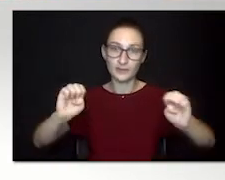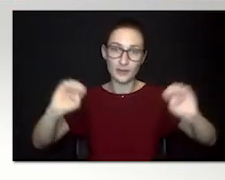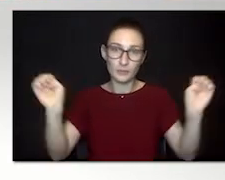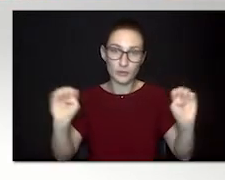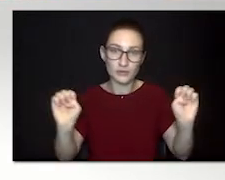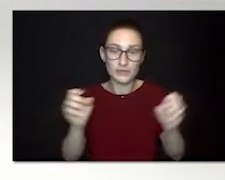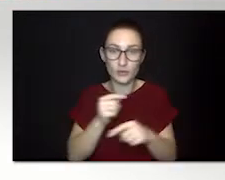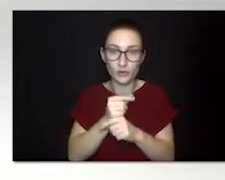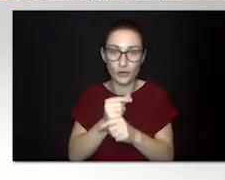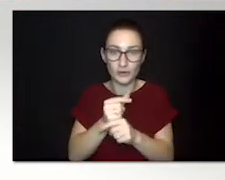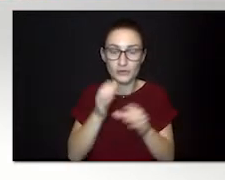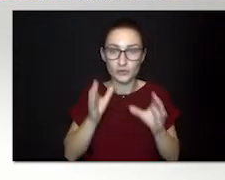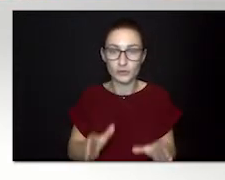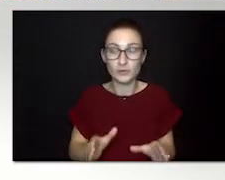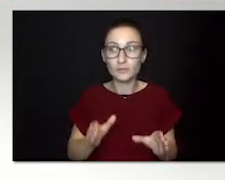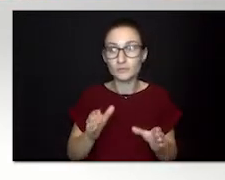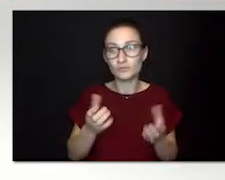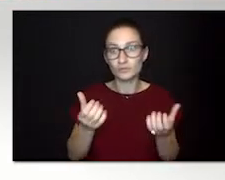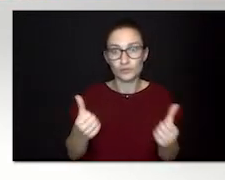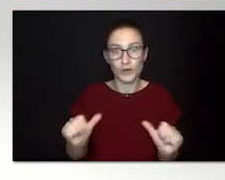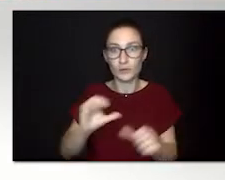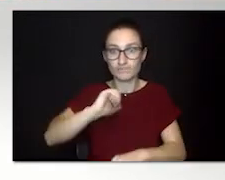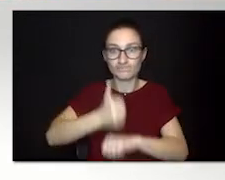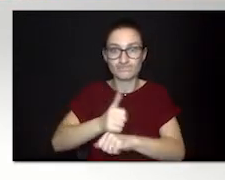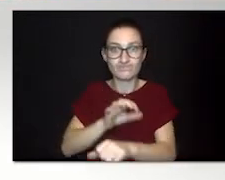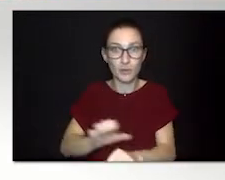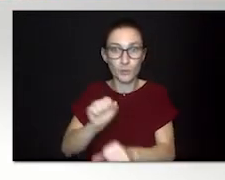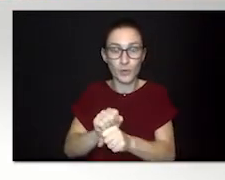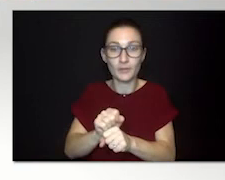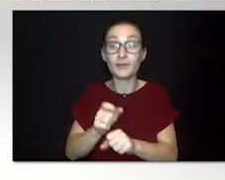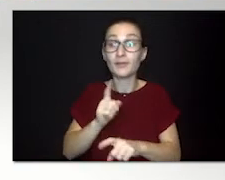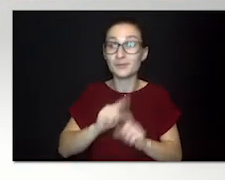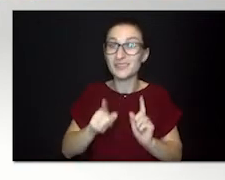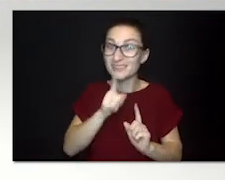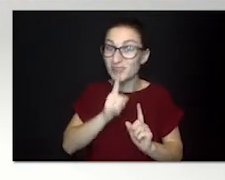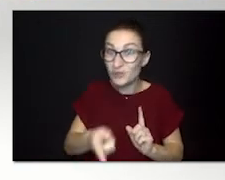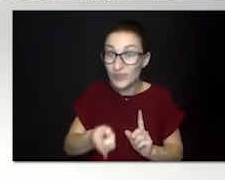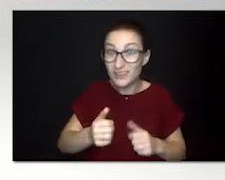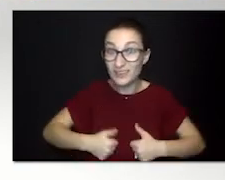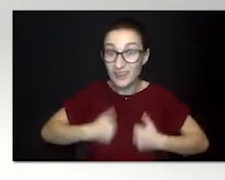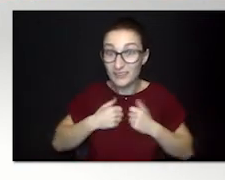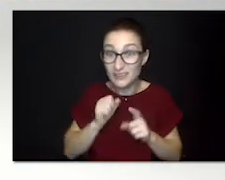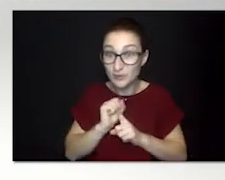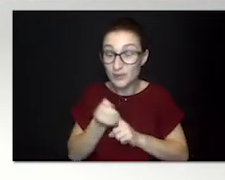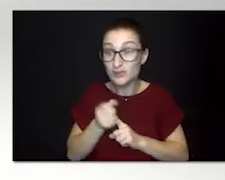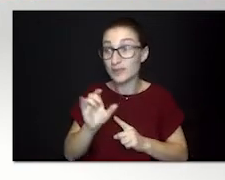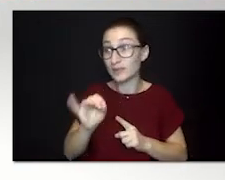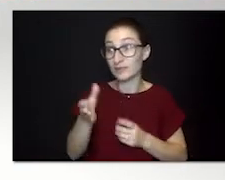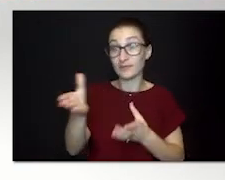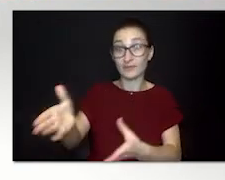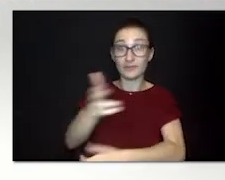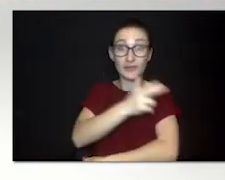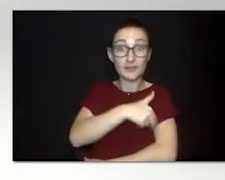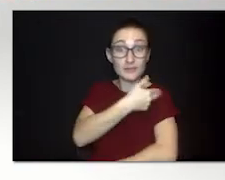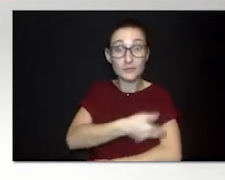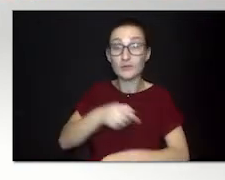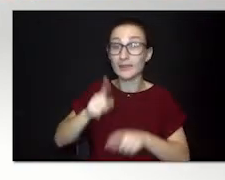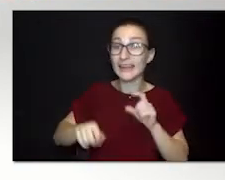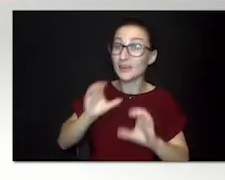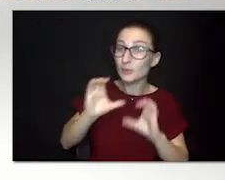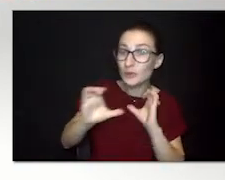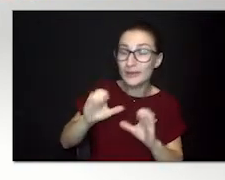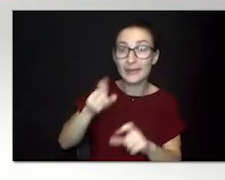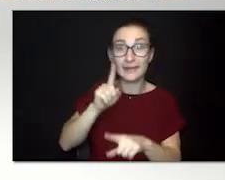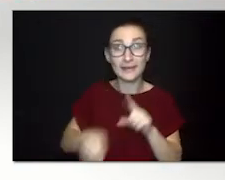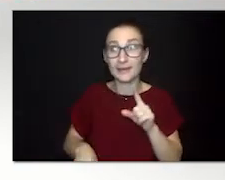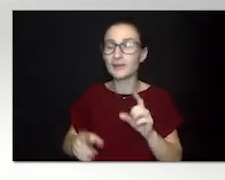a temporary appointment that would carry you through. But I will tell you kind of the reality is if someone is in the hospital and they're unable to communicate